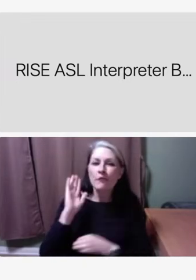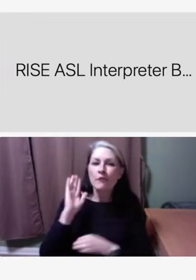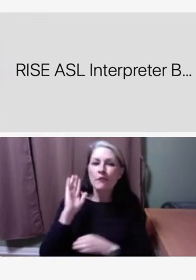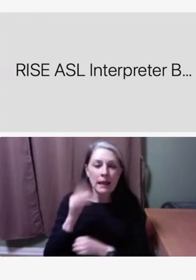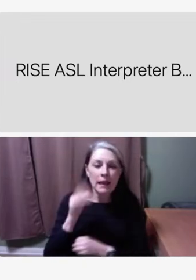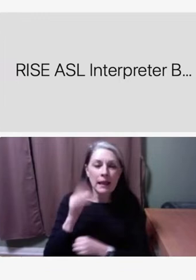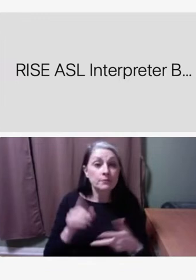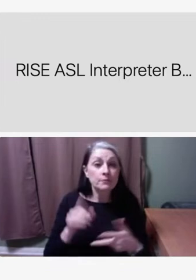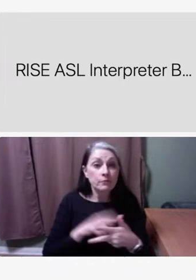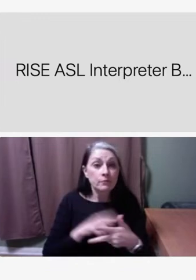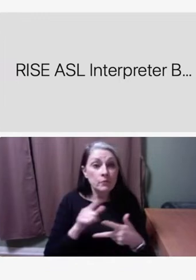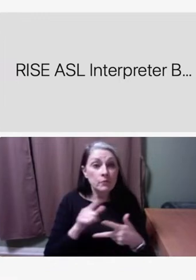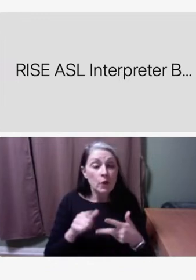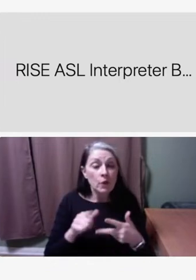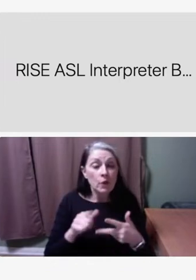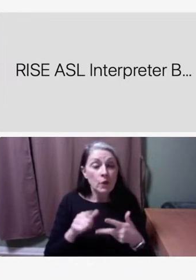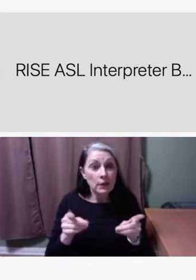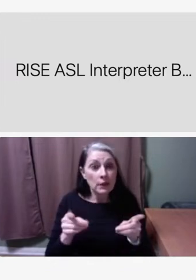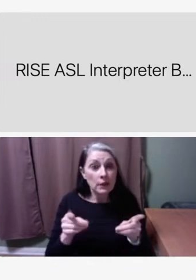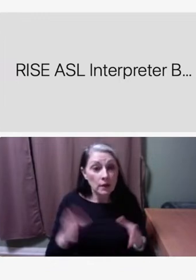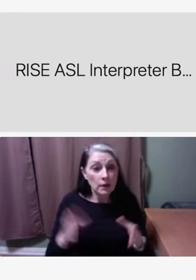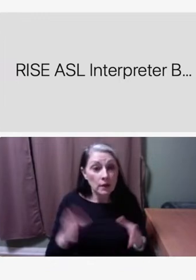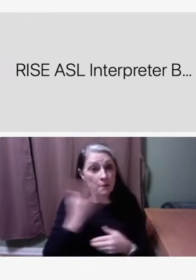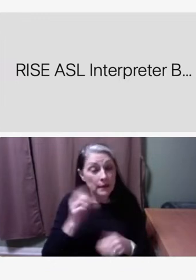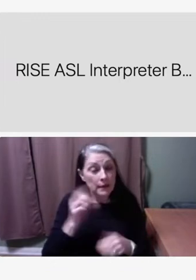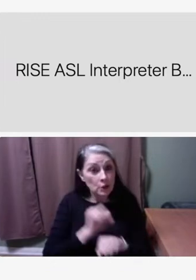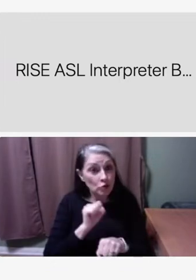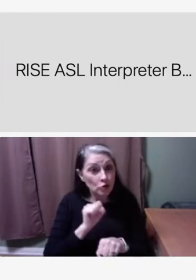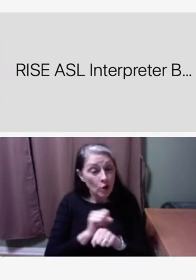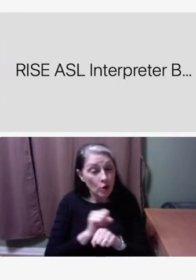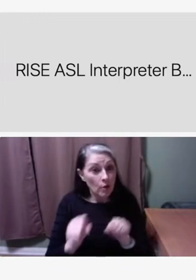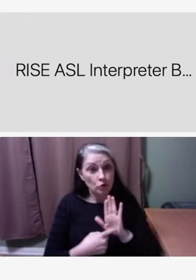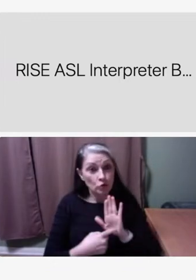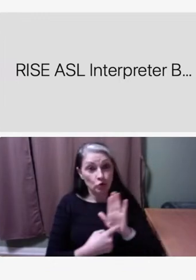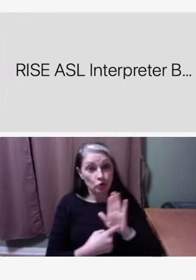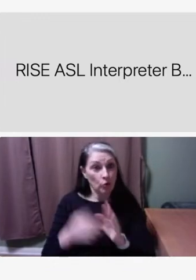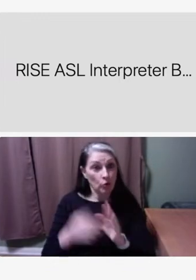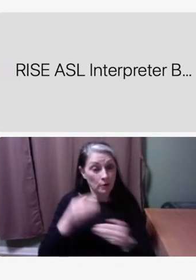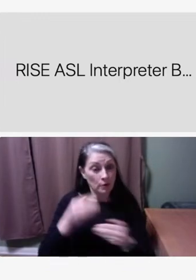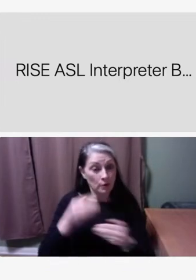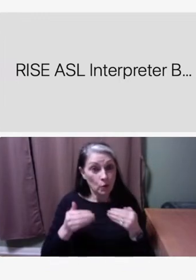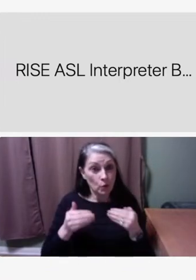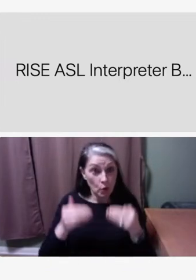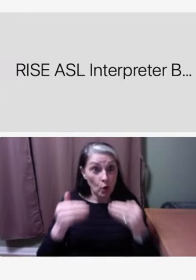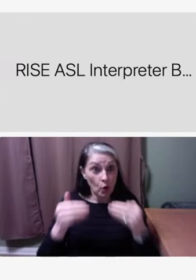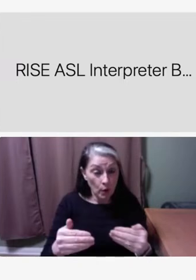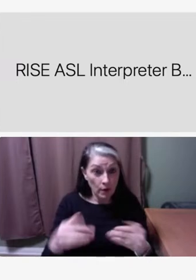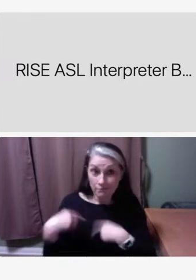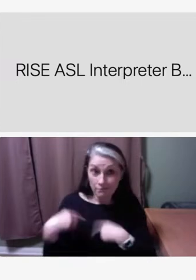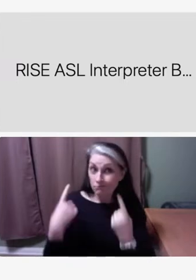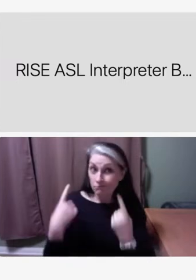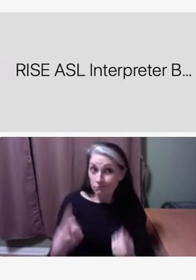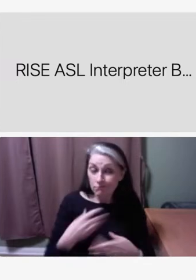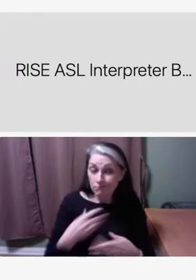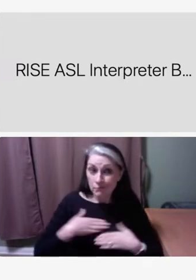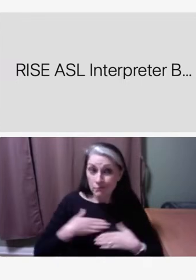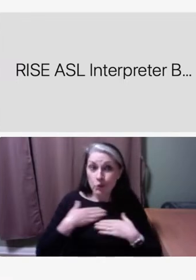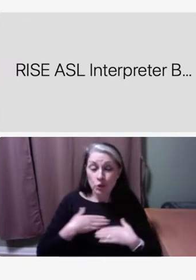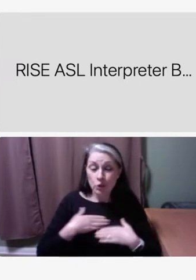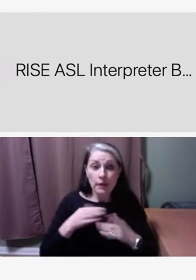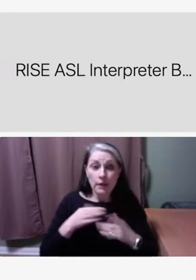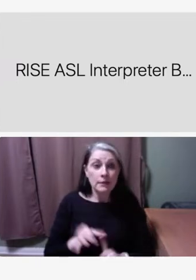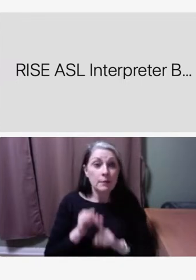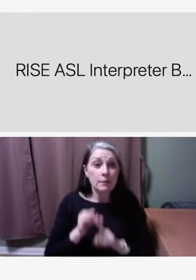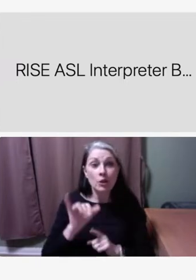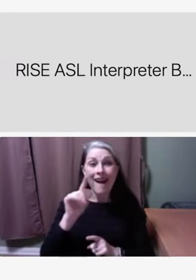amazing job painting a picture of where we're headed and what we've been doing. I really appreciate, especially IT, because